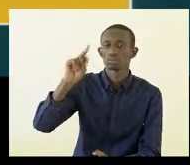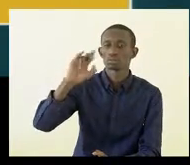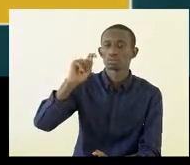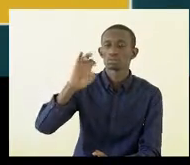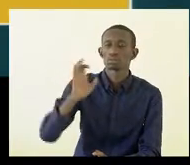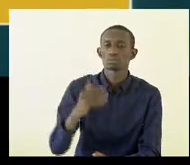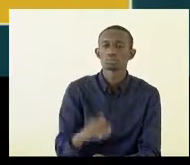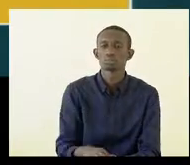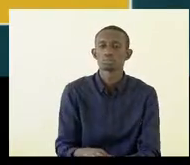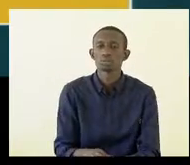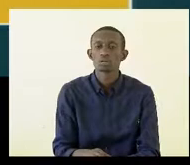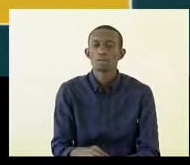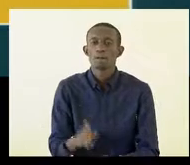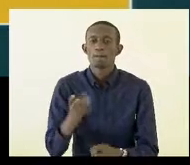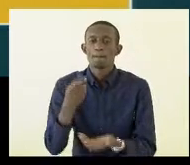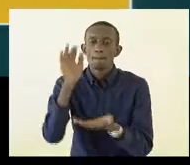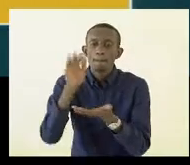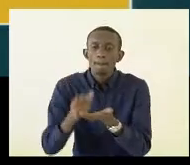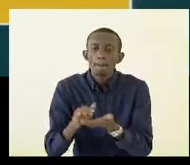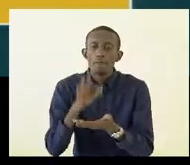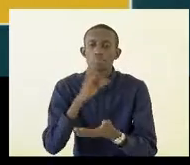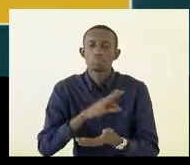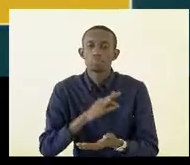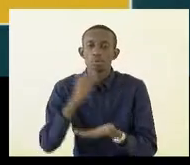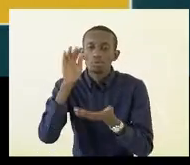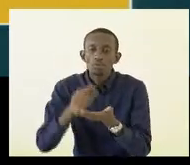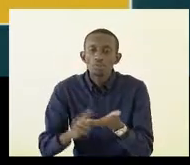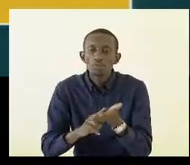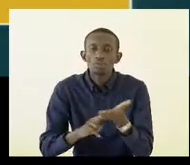and minimize their use of renewable ones, we are looking at